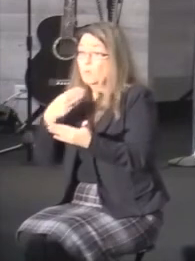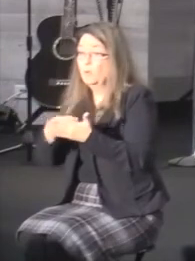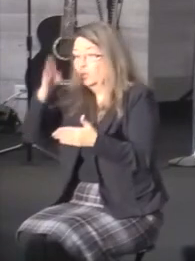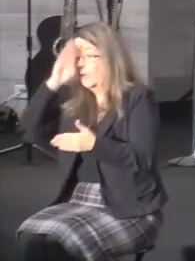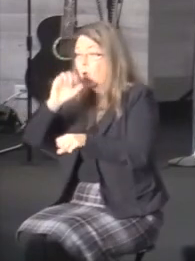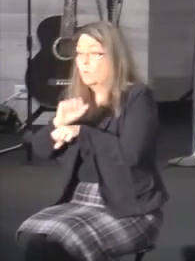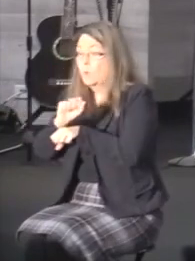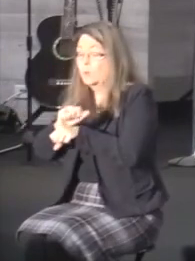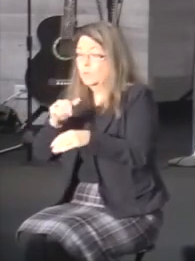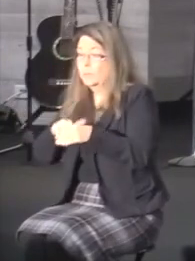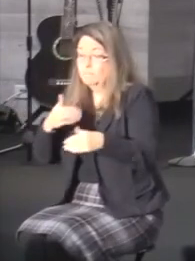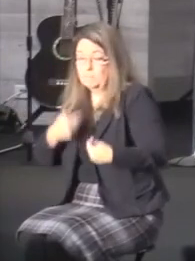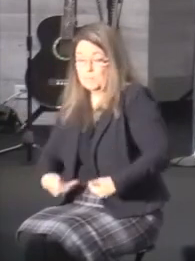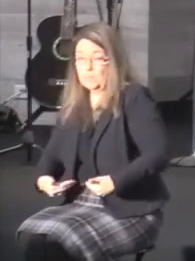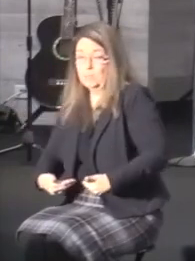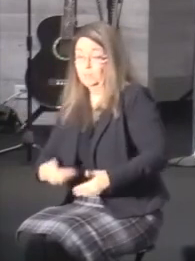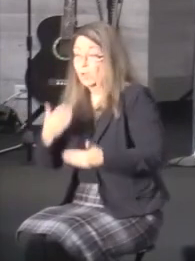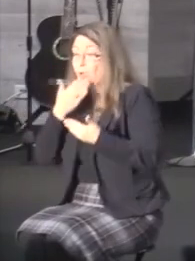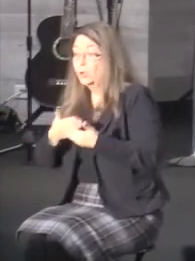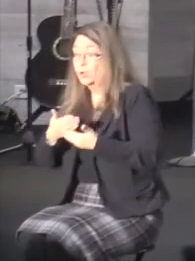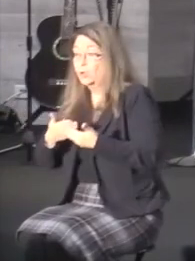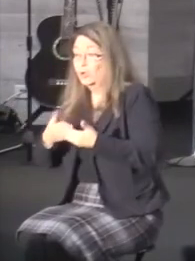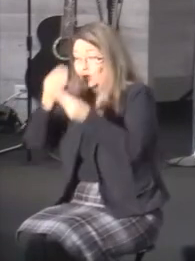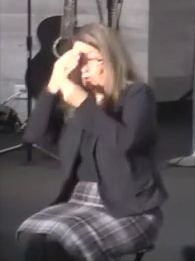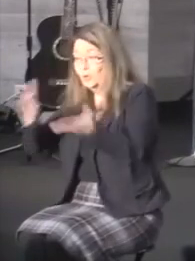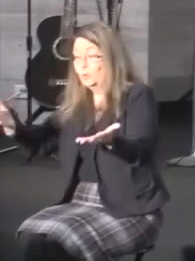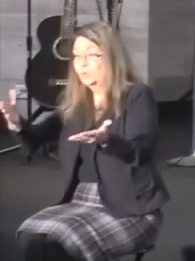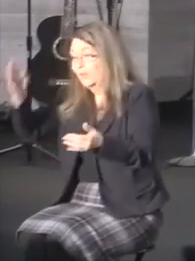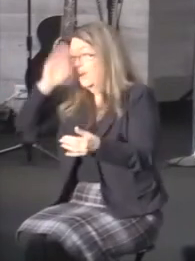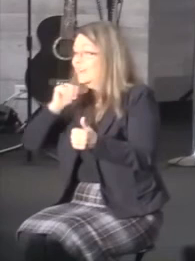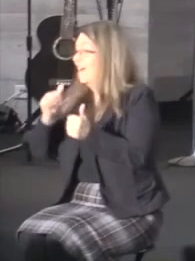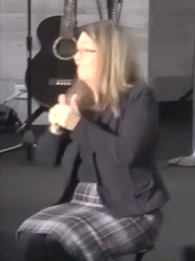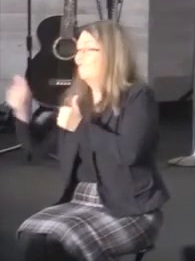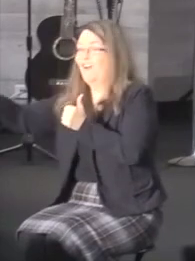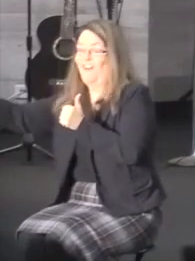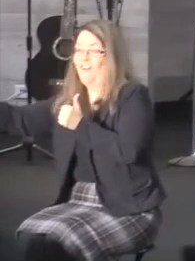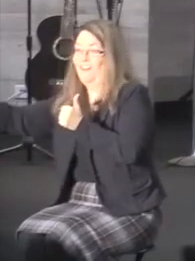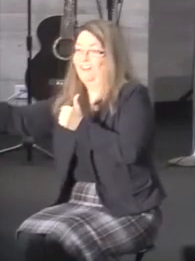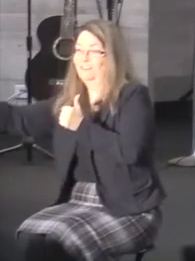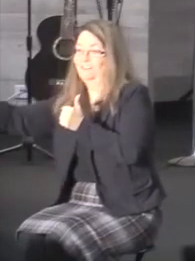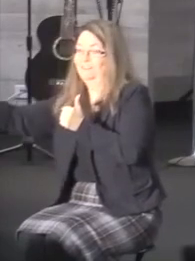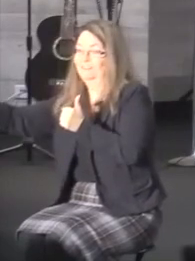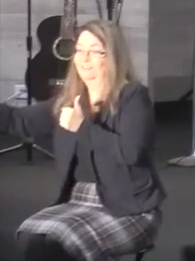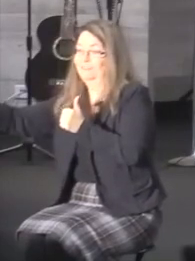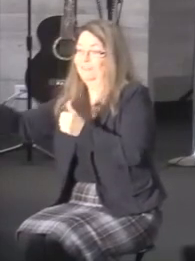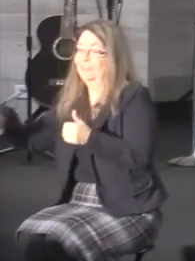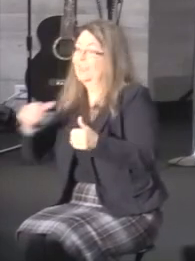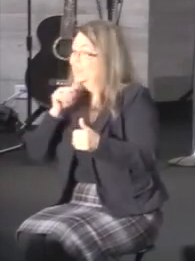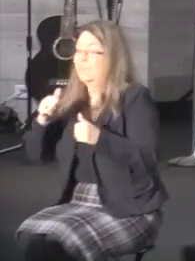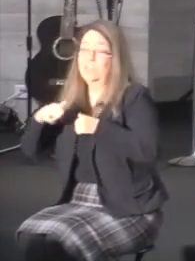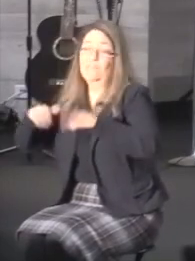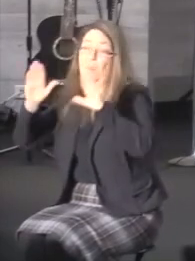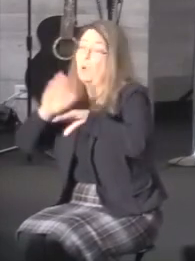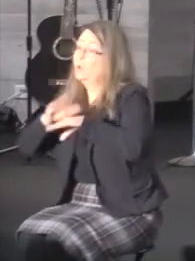at work in me? And the good news is that God is not too far away if he's not at work at you. And God hasn't given up